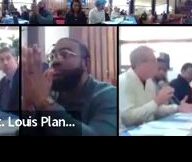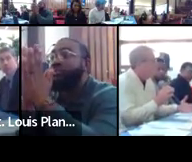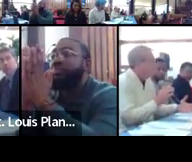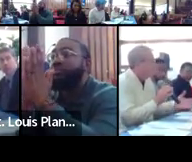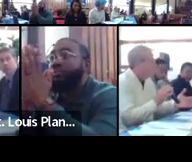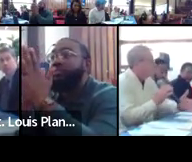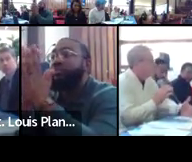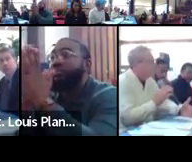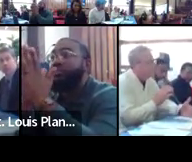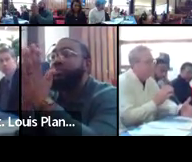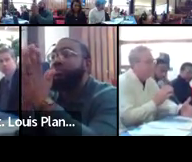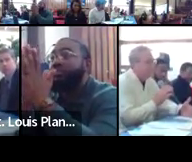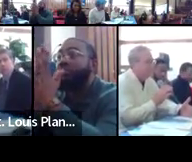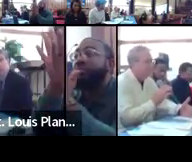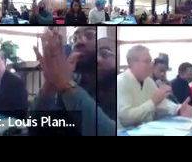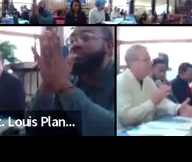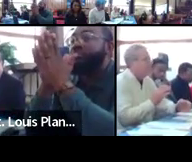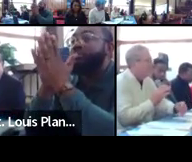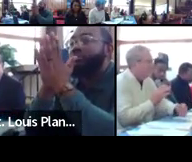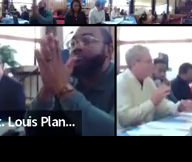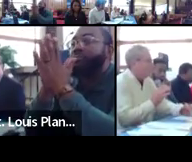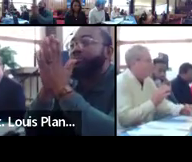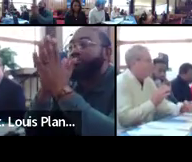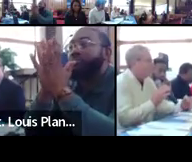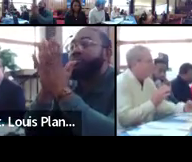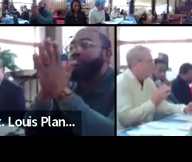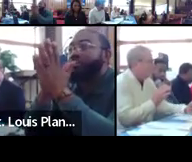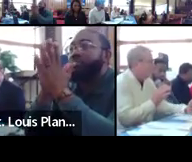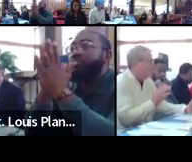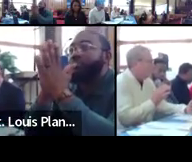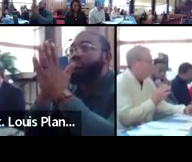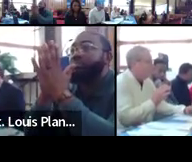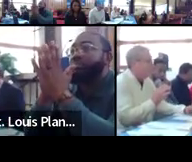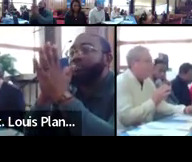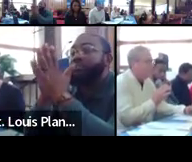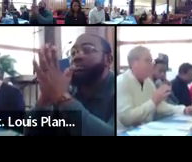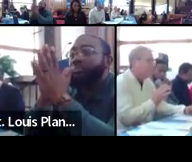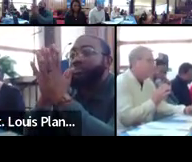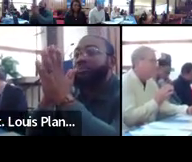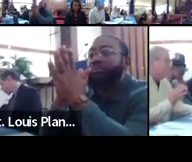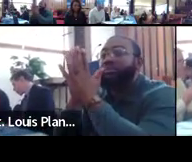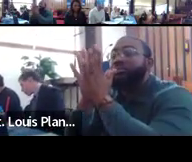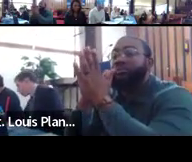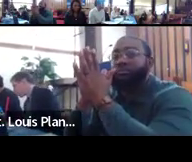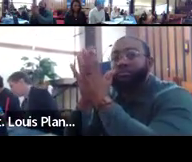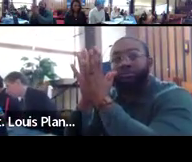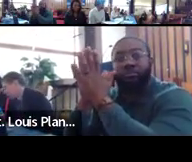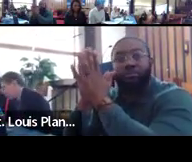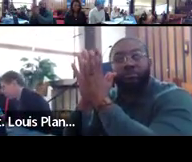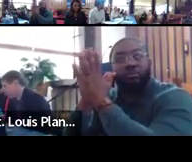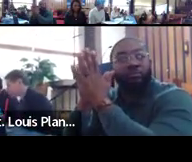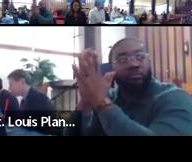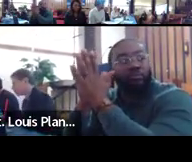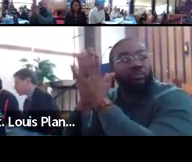they do include those who weren't maybe included in the process, can certainly count and improve the